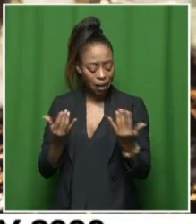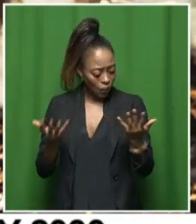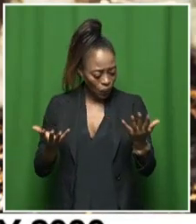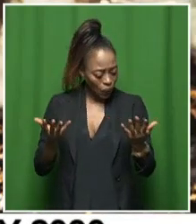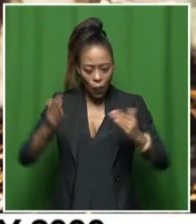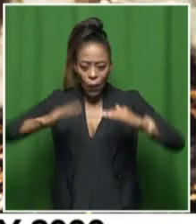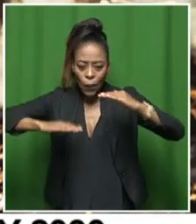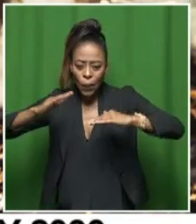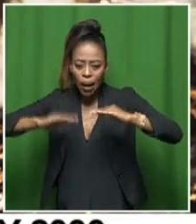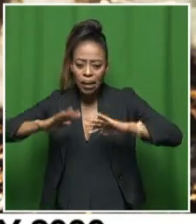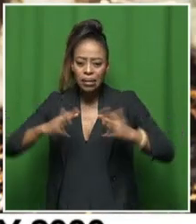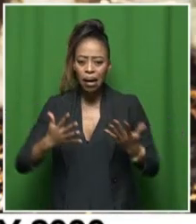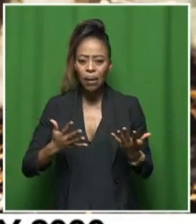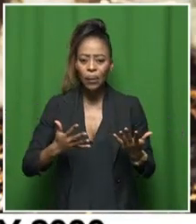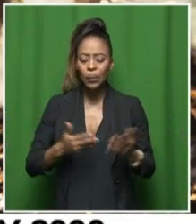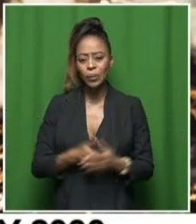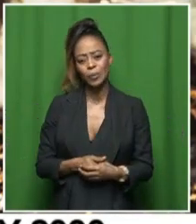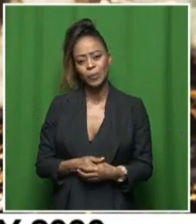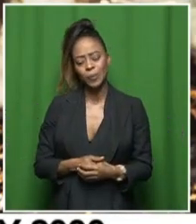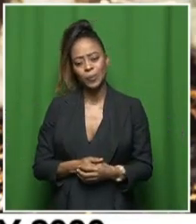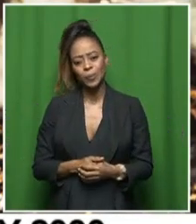a healthy balance with regards to that?